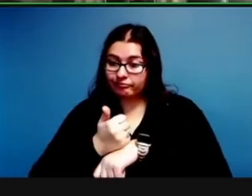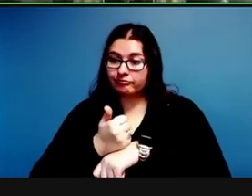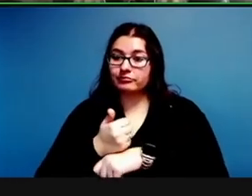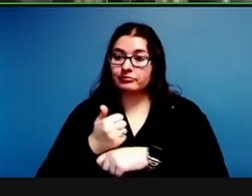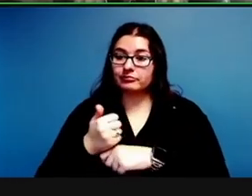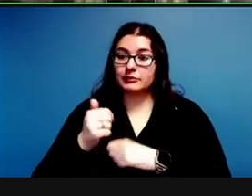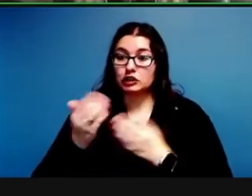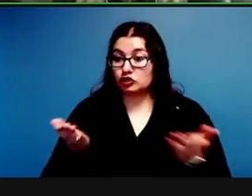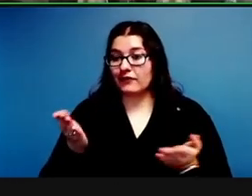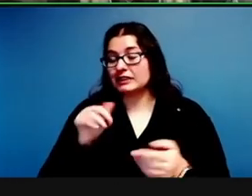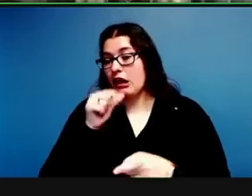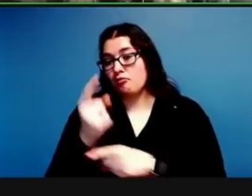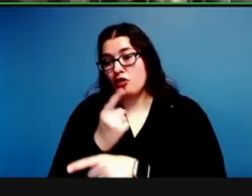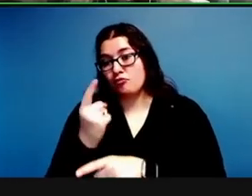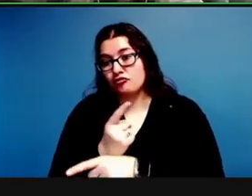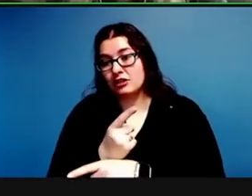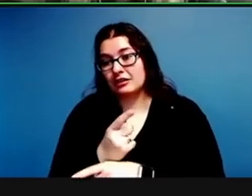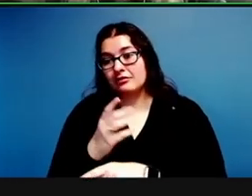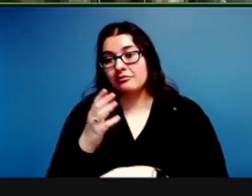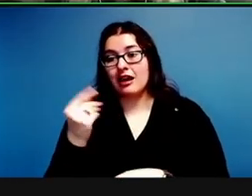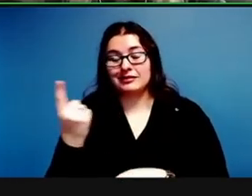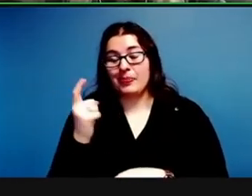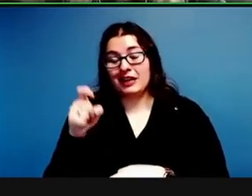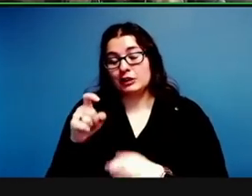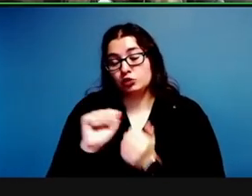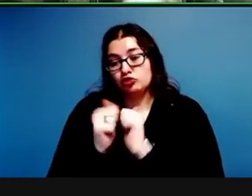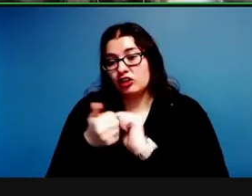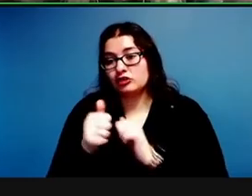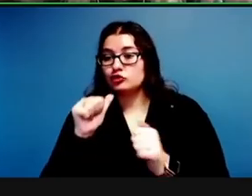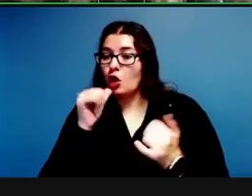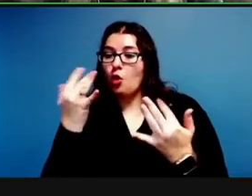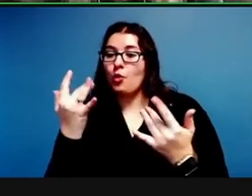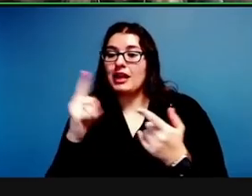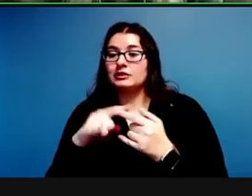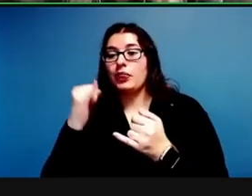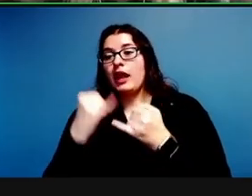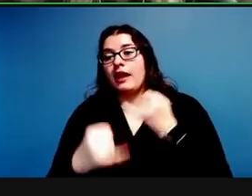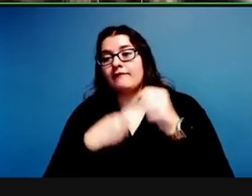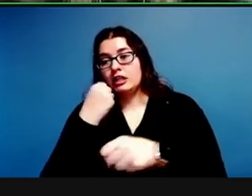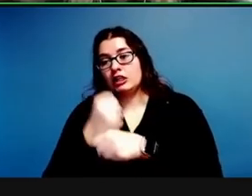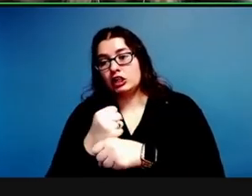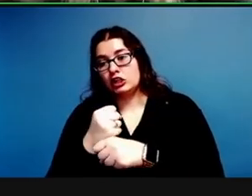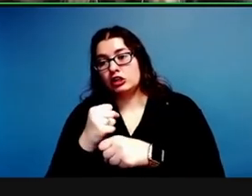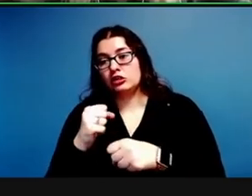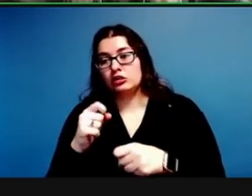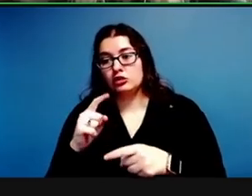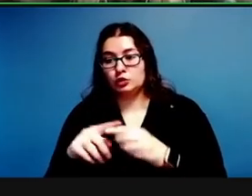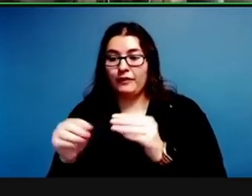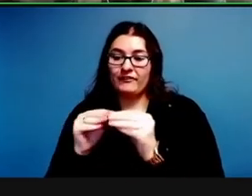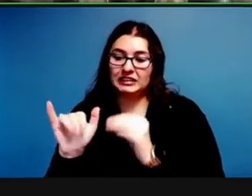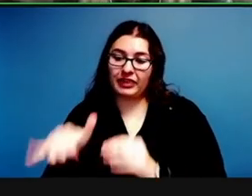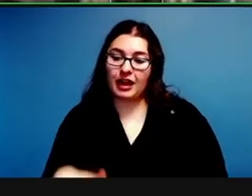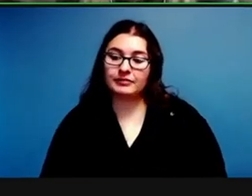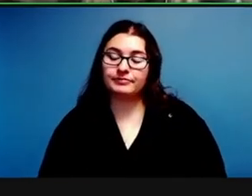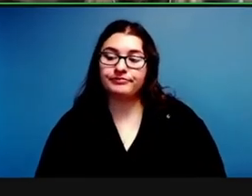service, is not appropriate and something needs to change. Don't wait till the end of the year to finish that or fix